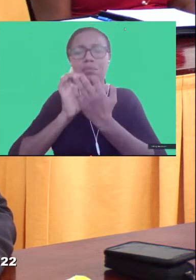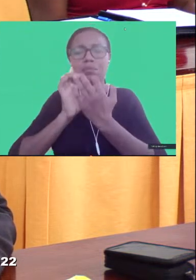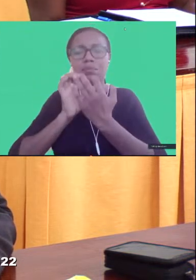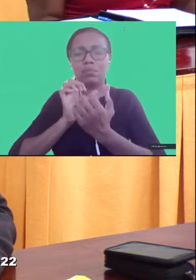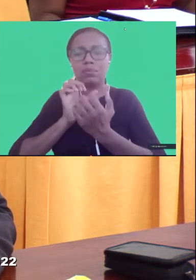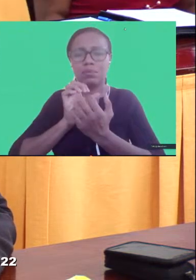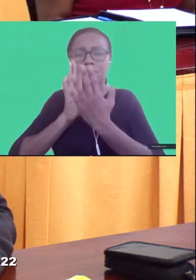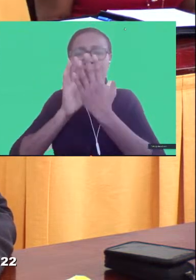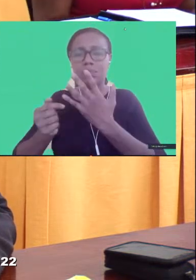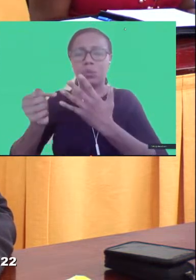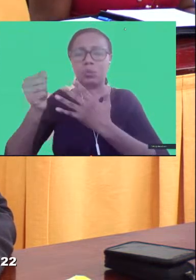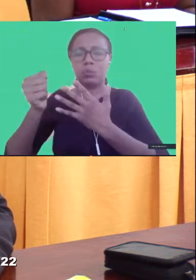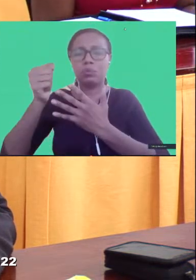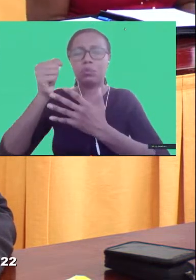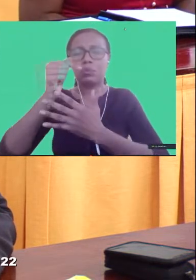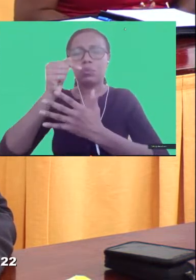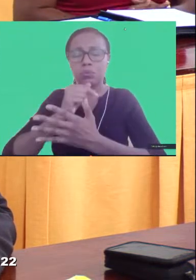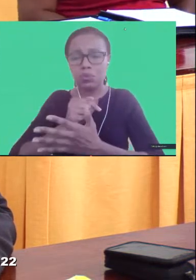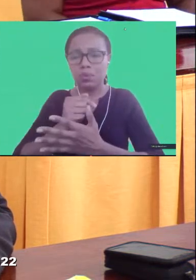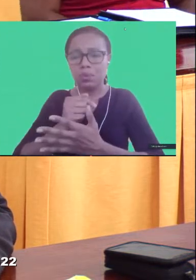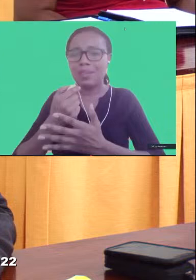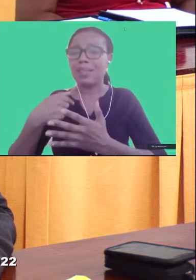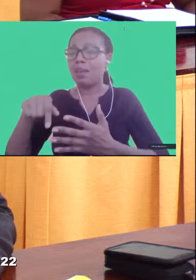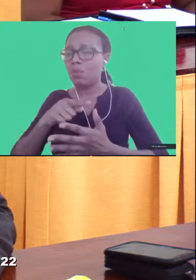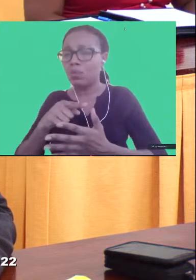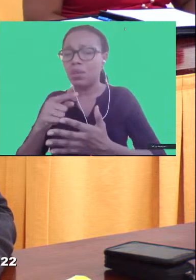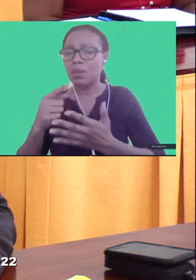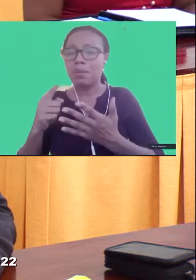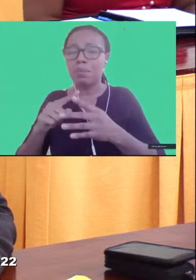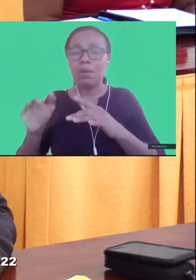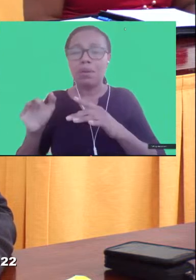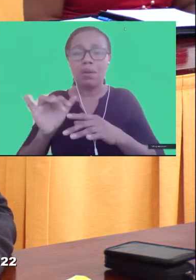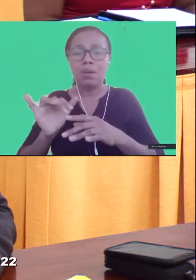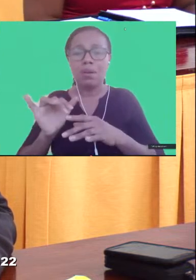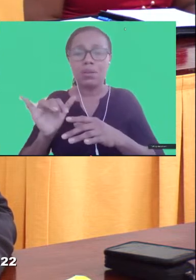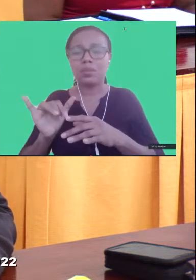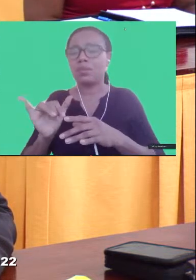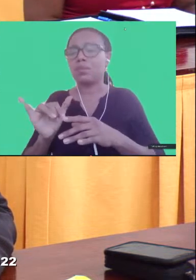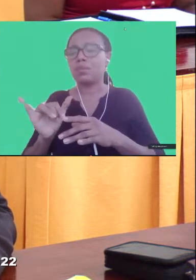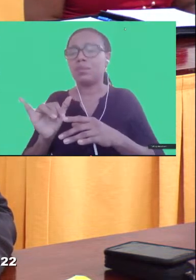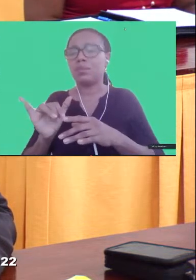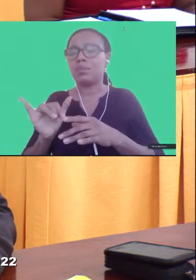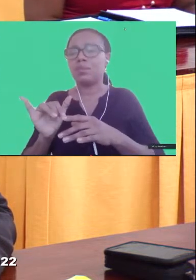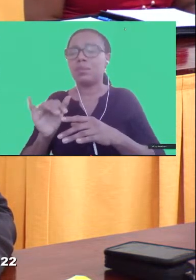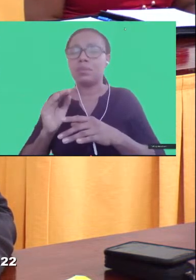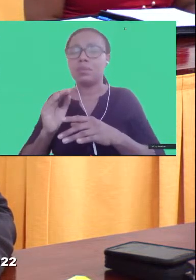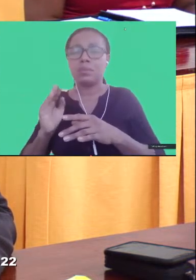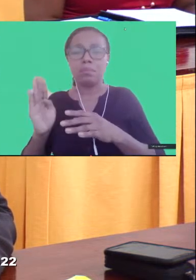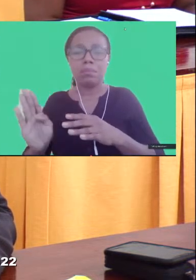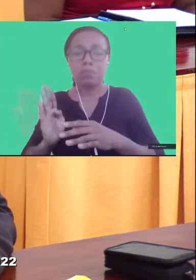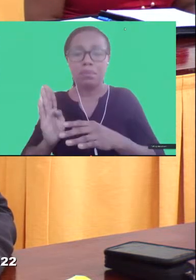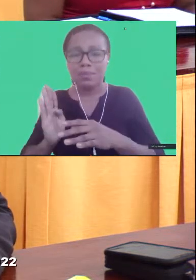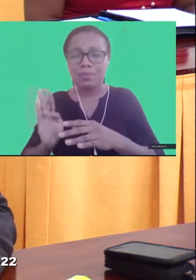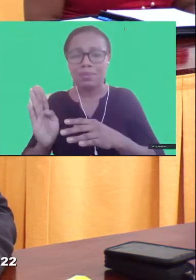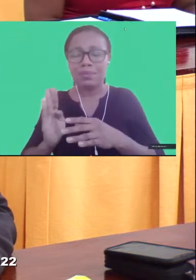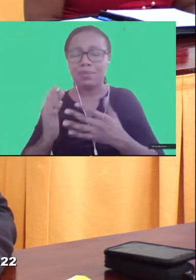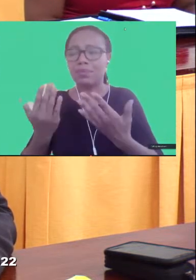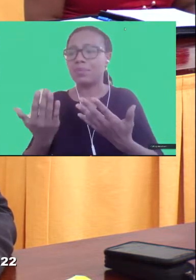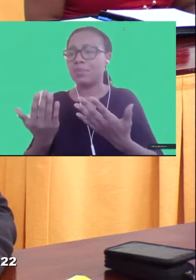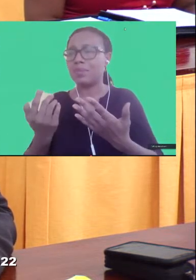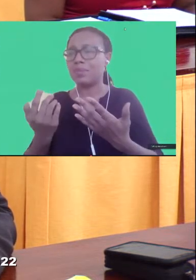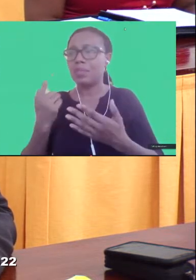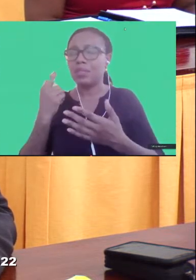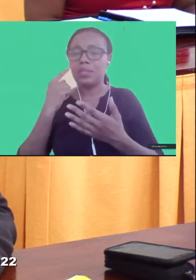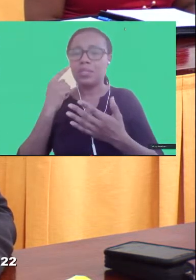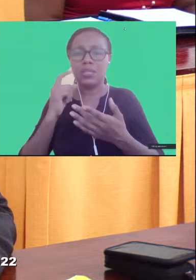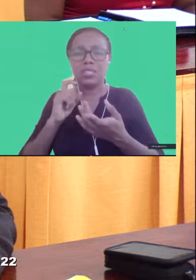is a heroic effort to transform us from fossil fuel reliance into